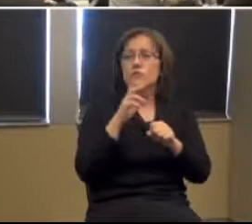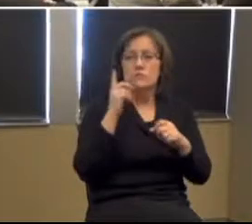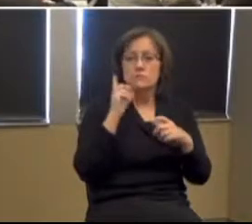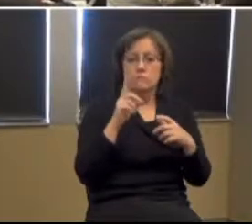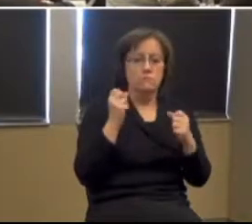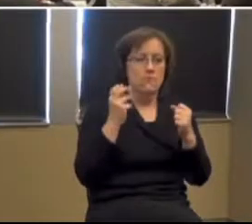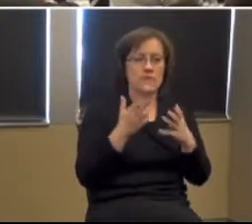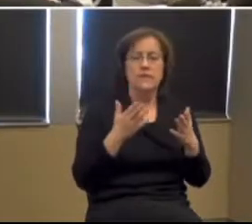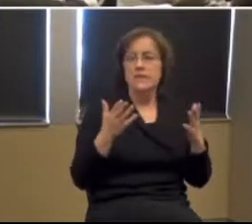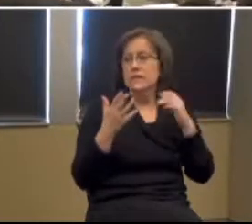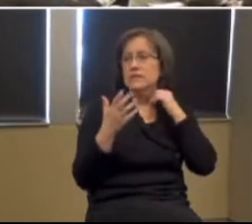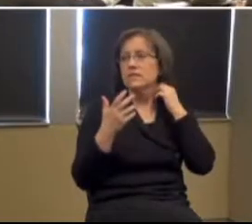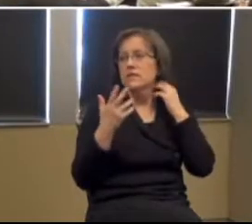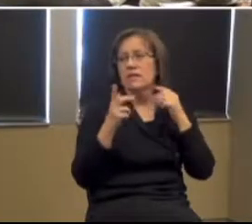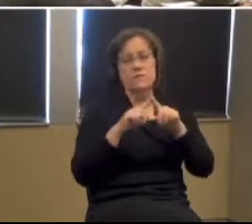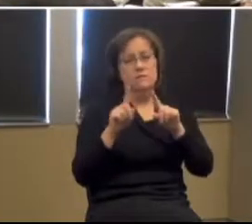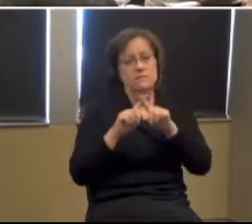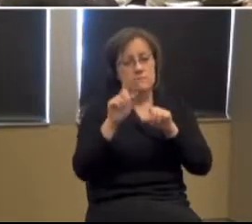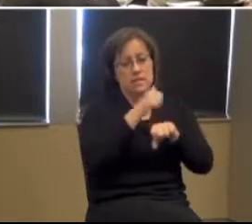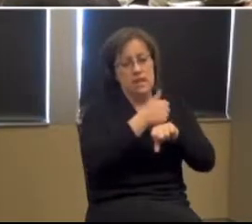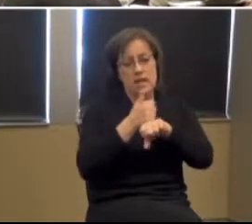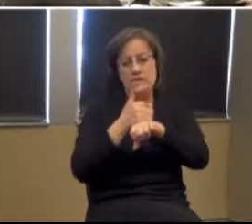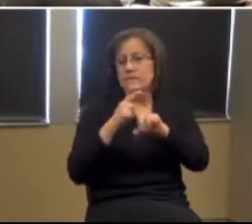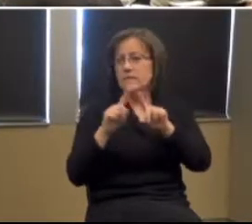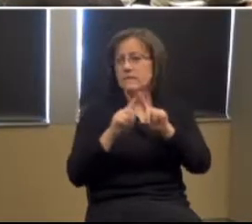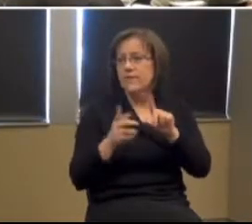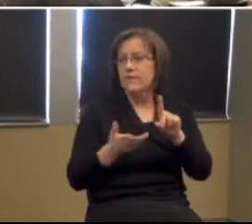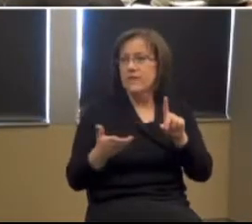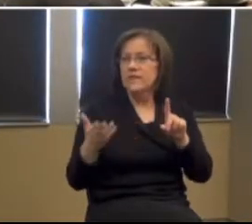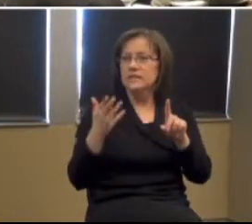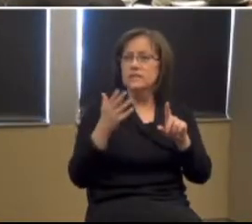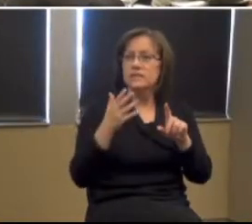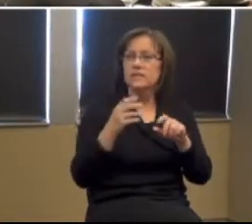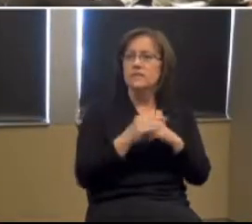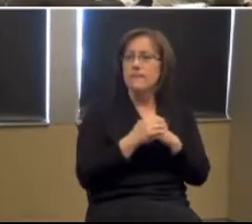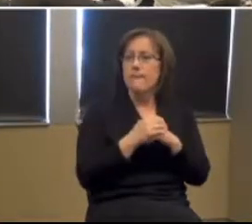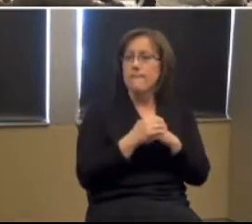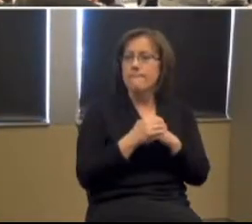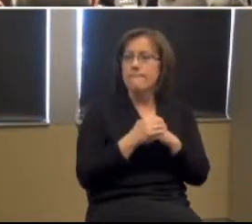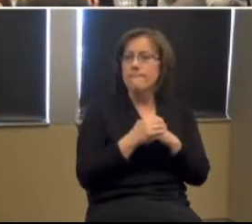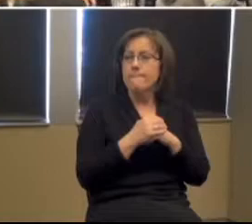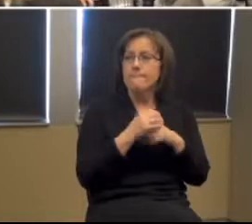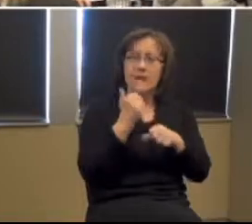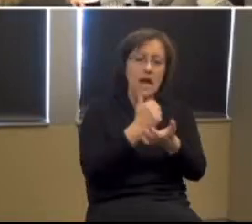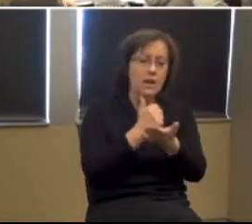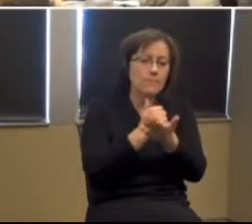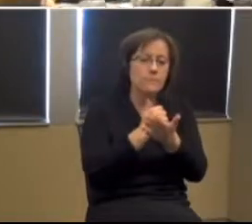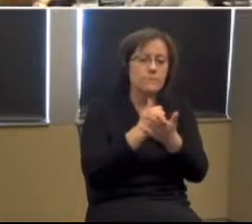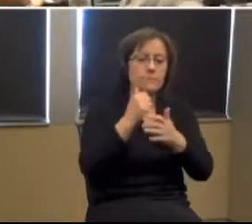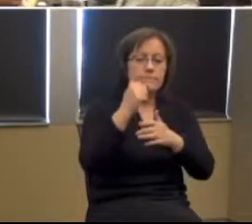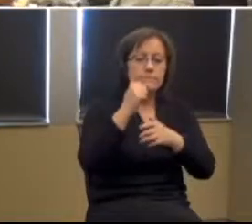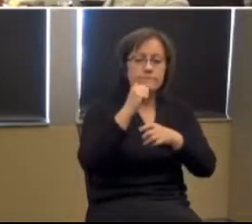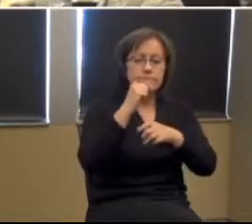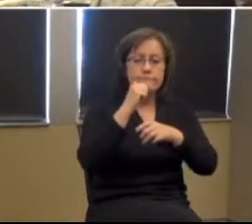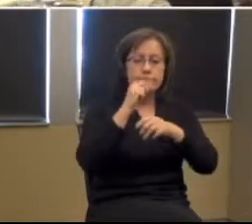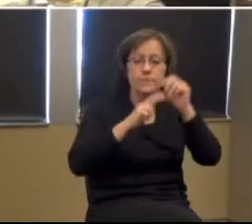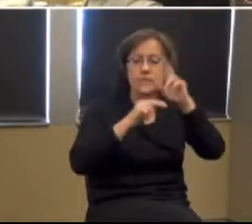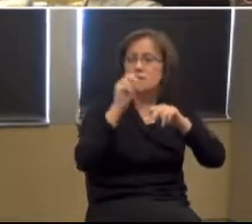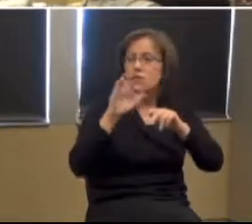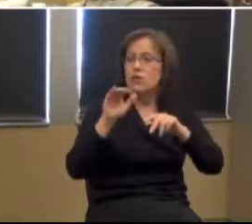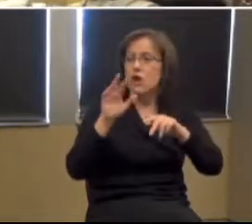different systems with the cardboard boxes. It can be used as an extra visual prompt when you